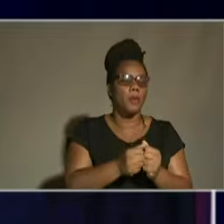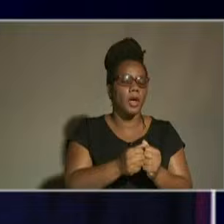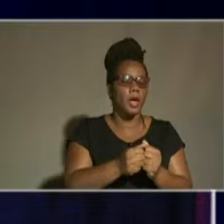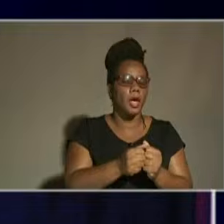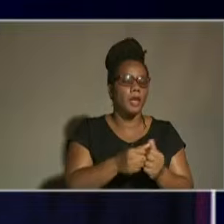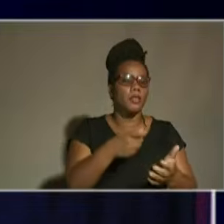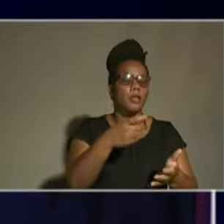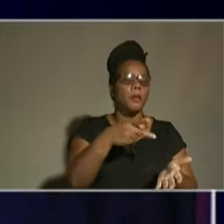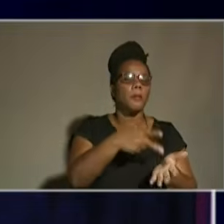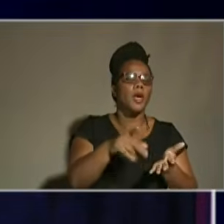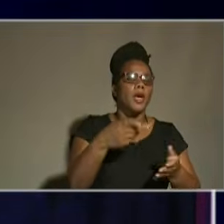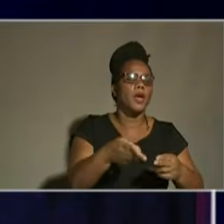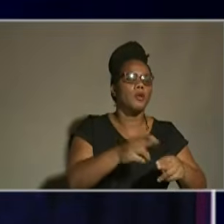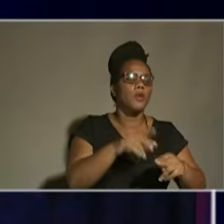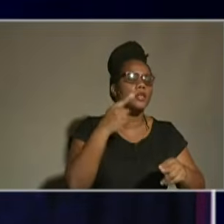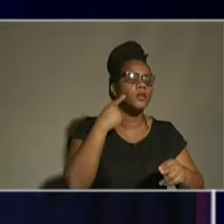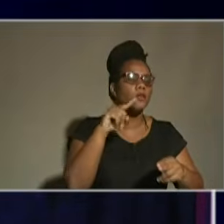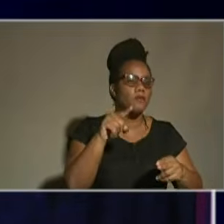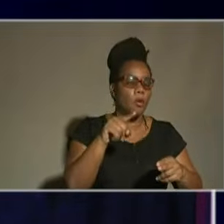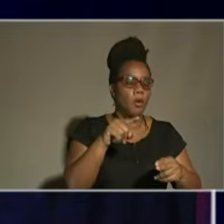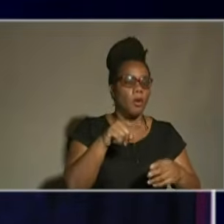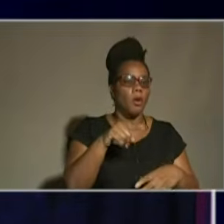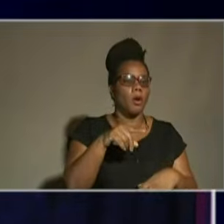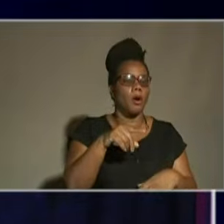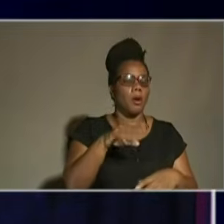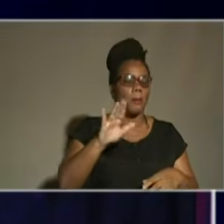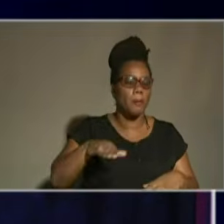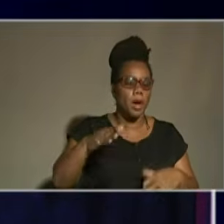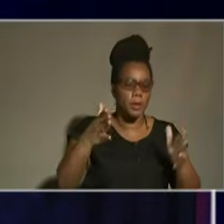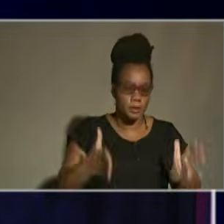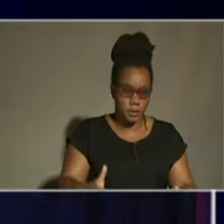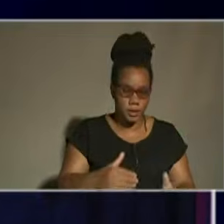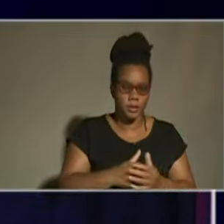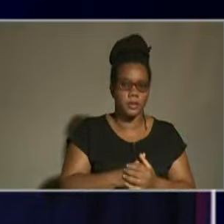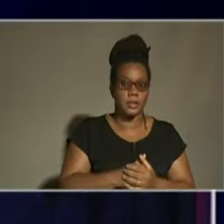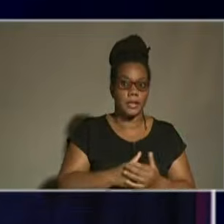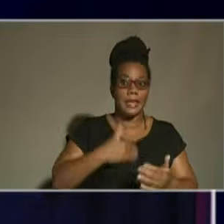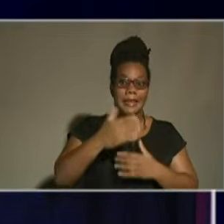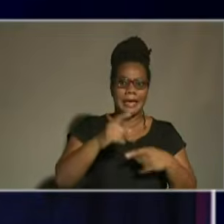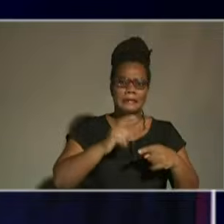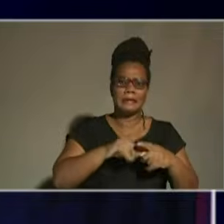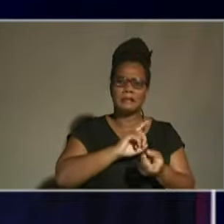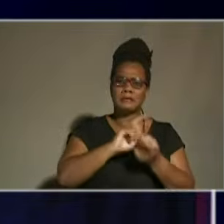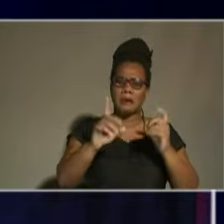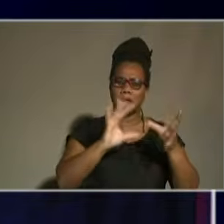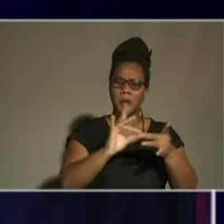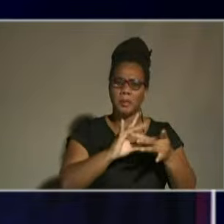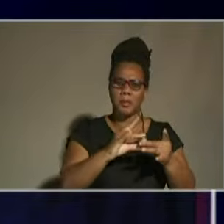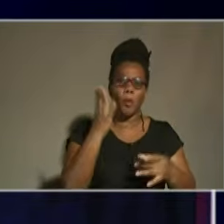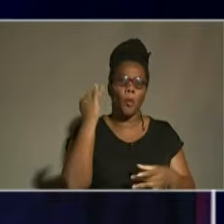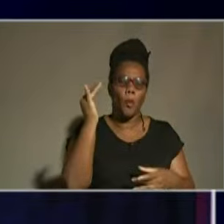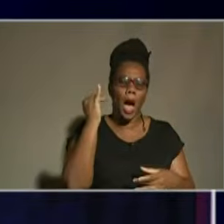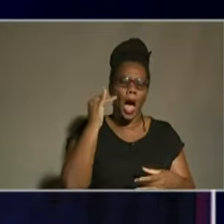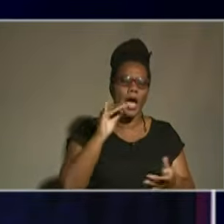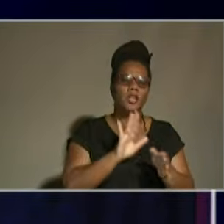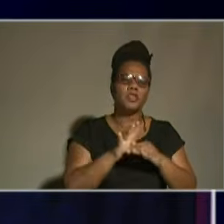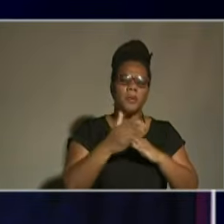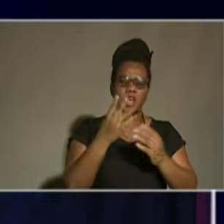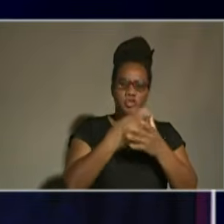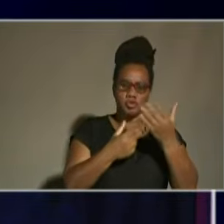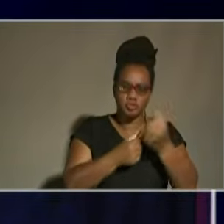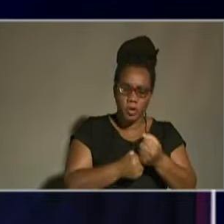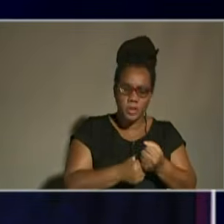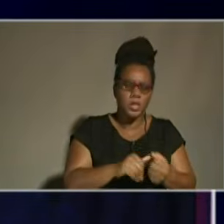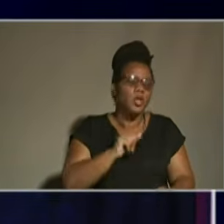parliamentarians. The very next day, the PNP released a statement objecting to the increase. Why should Jamaicans trust that you won't similarly